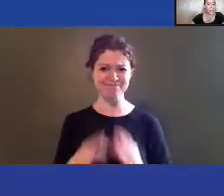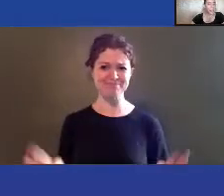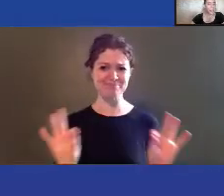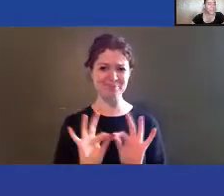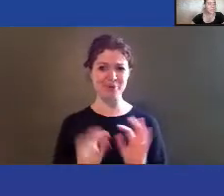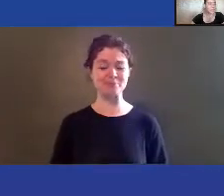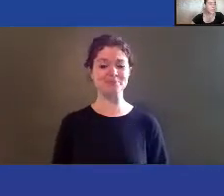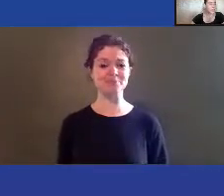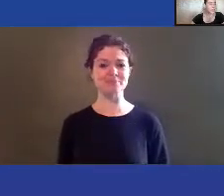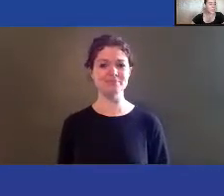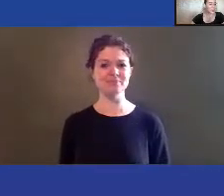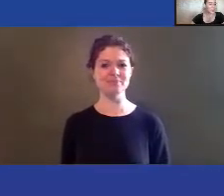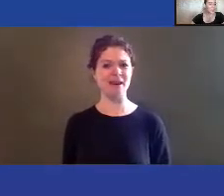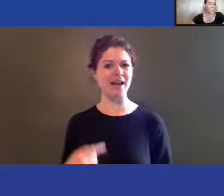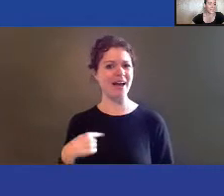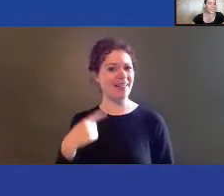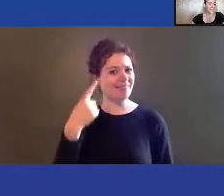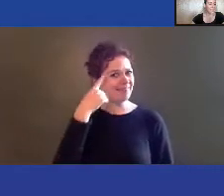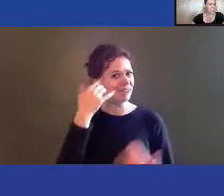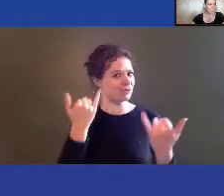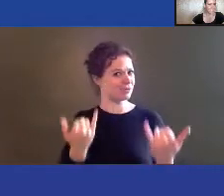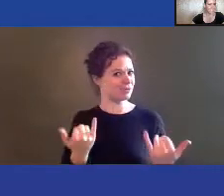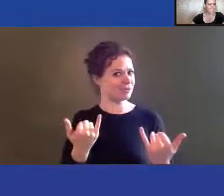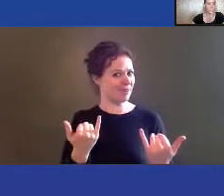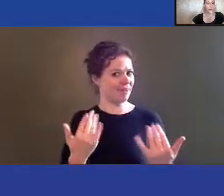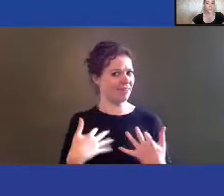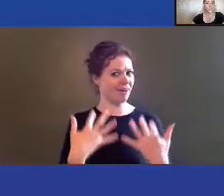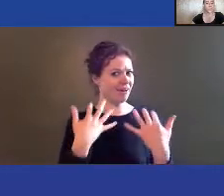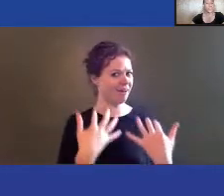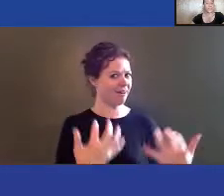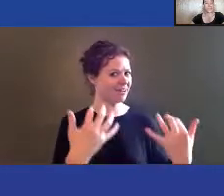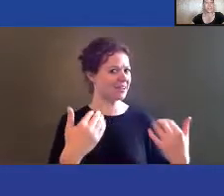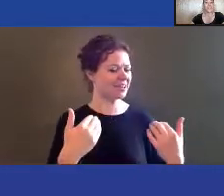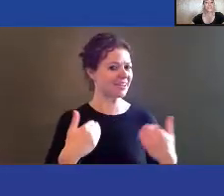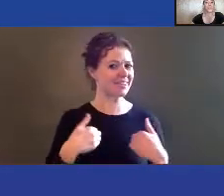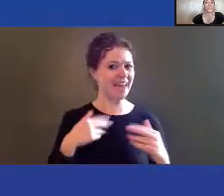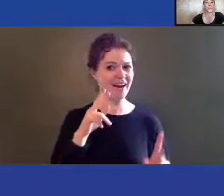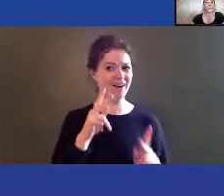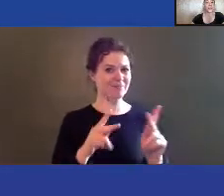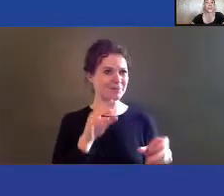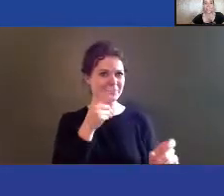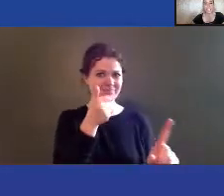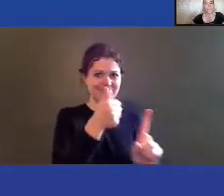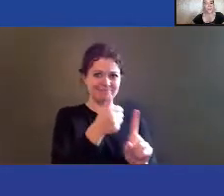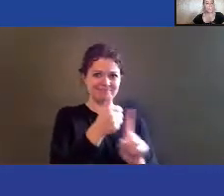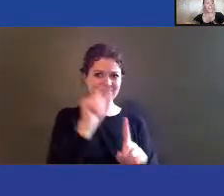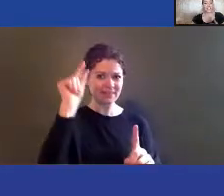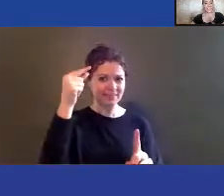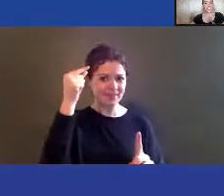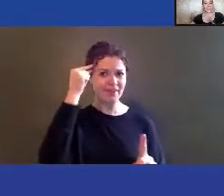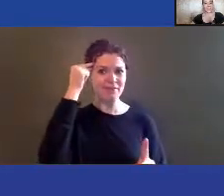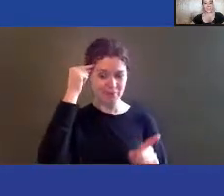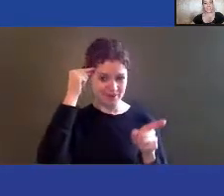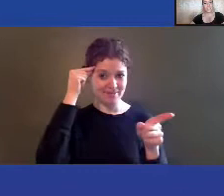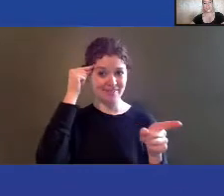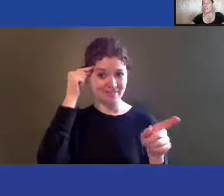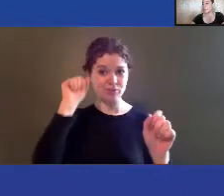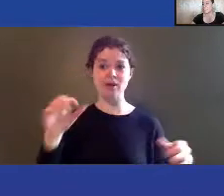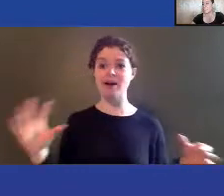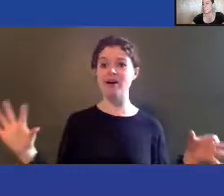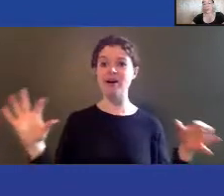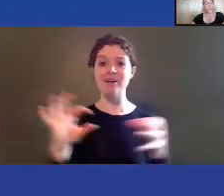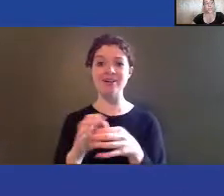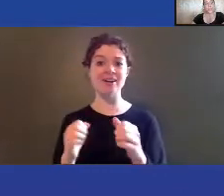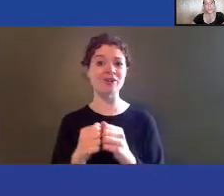that today we may have some friends in government here with us who can also connect with you more here and in our session